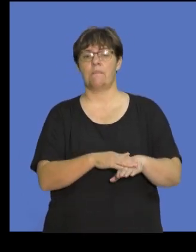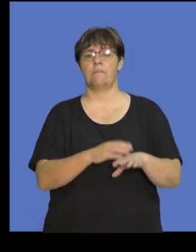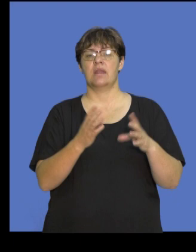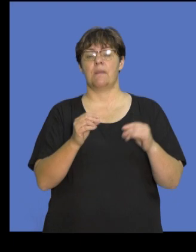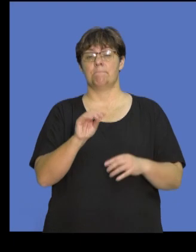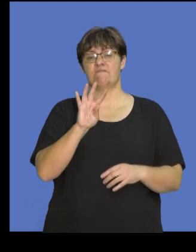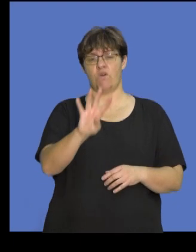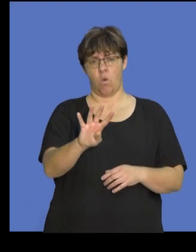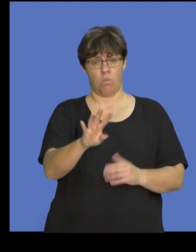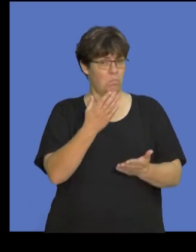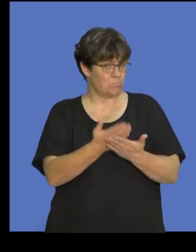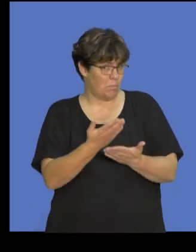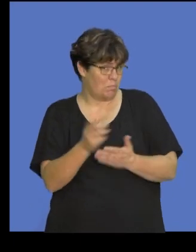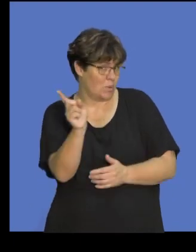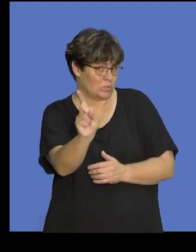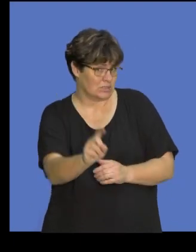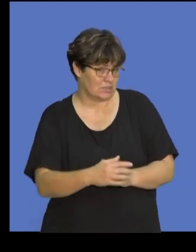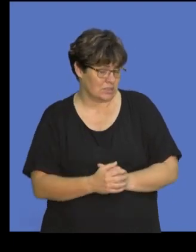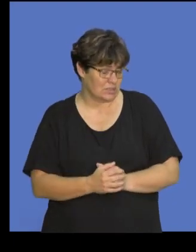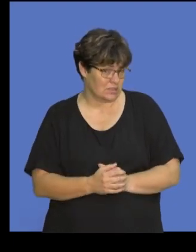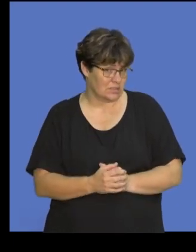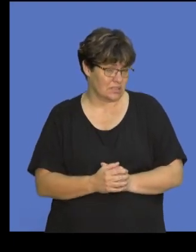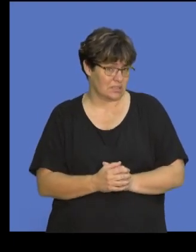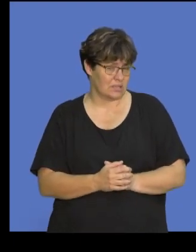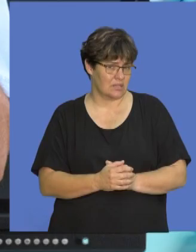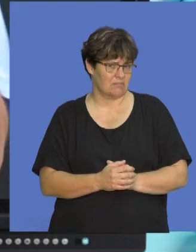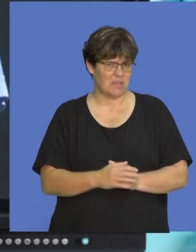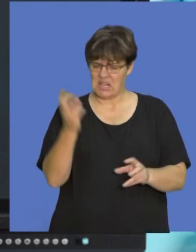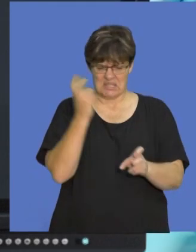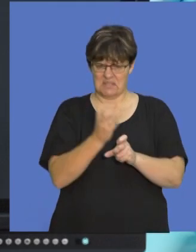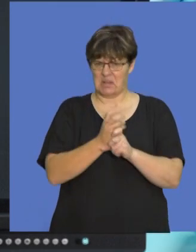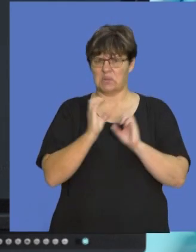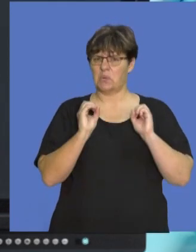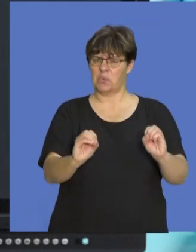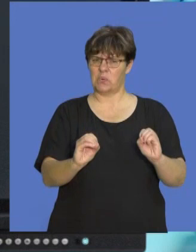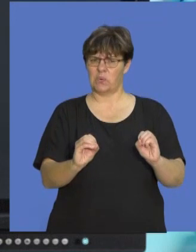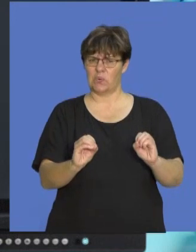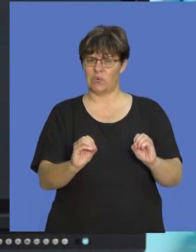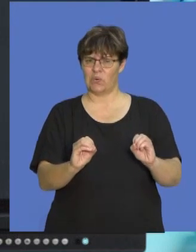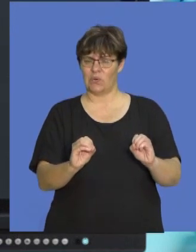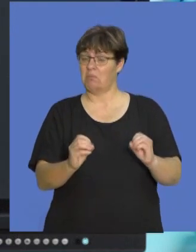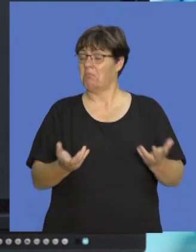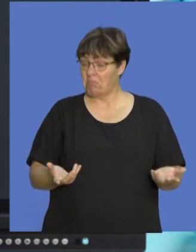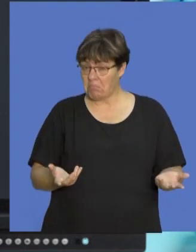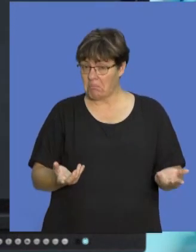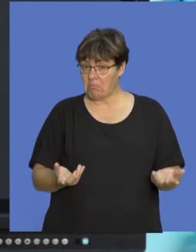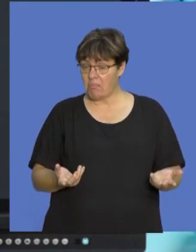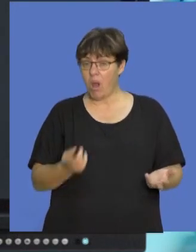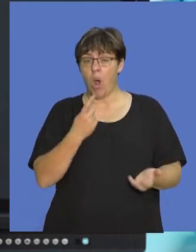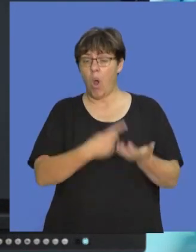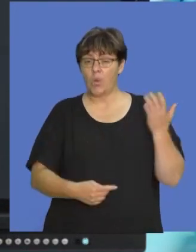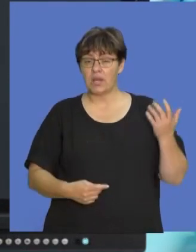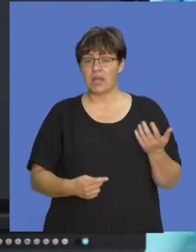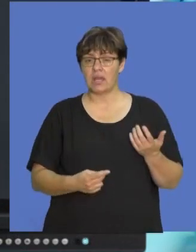the number 4? Now, guys, this isn't that difficult, because actually we've